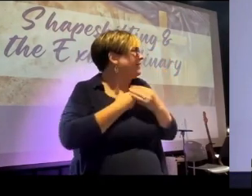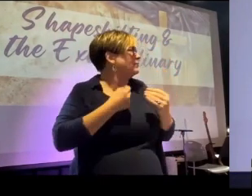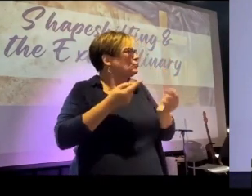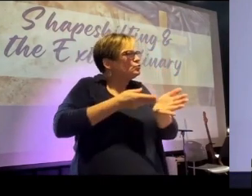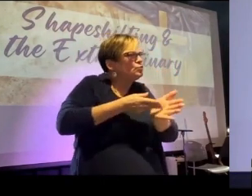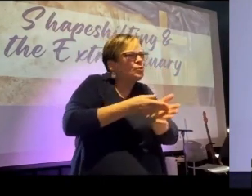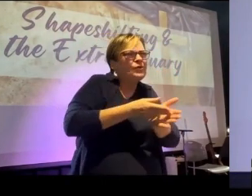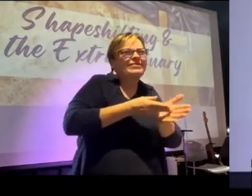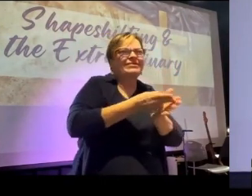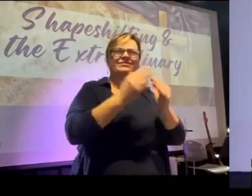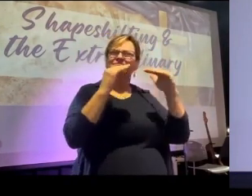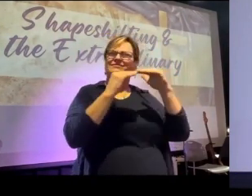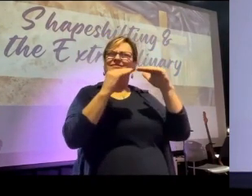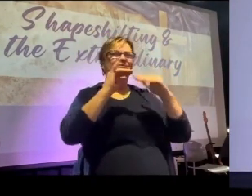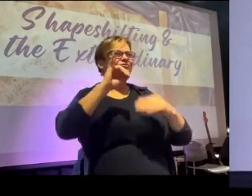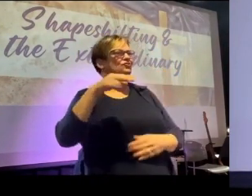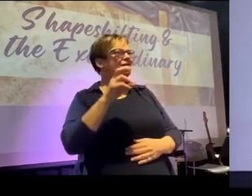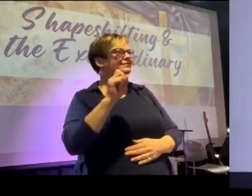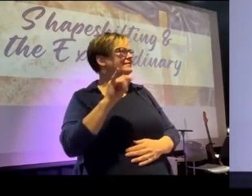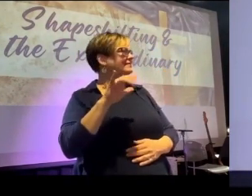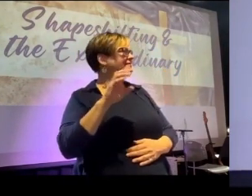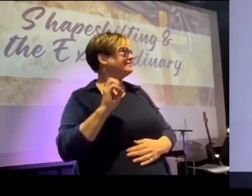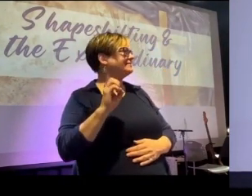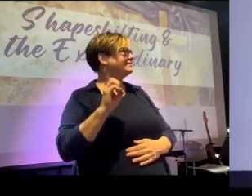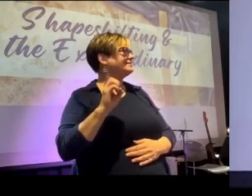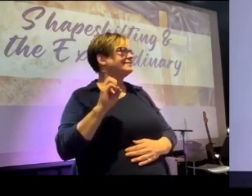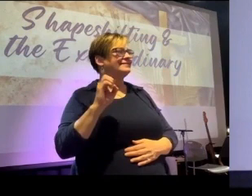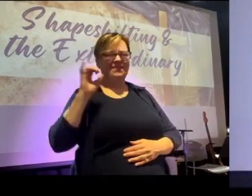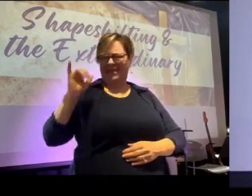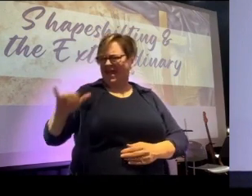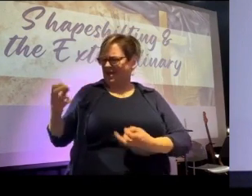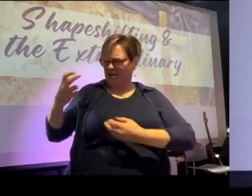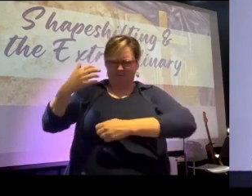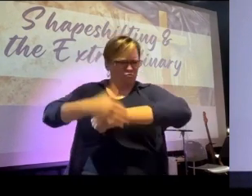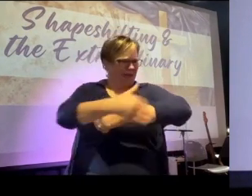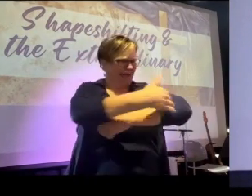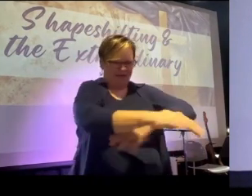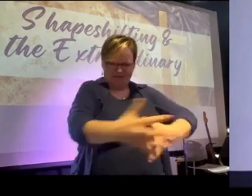The bread of beingness, we rise